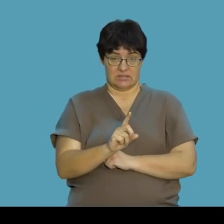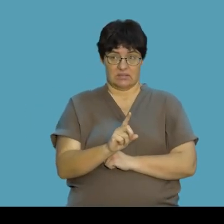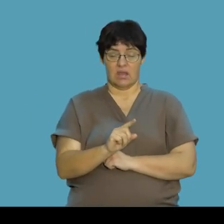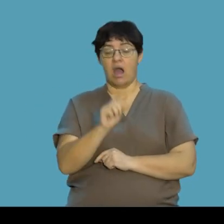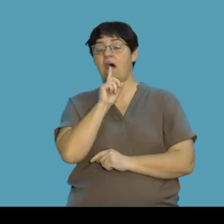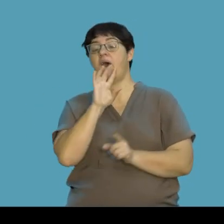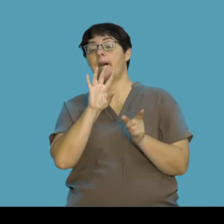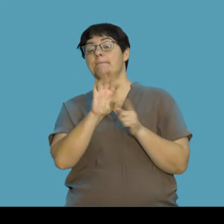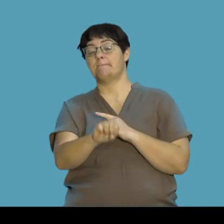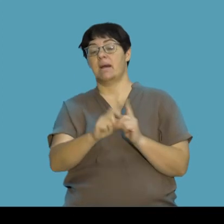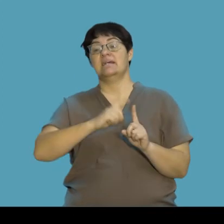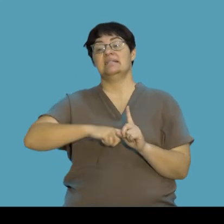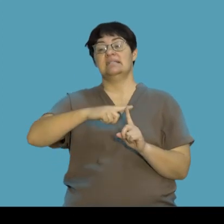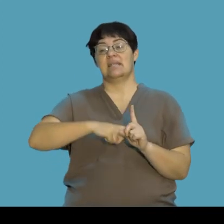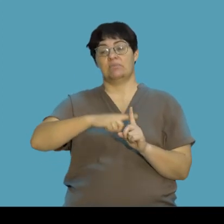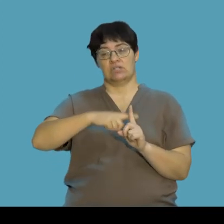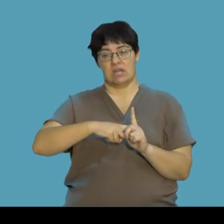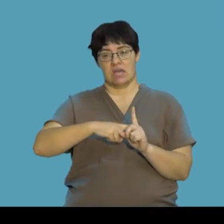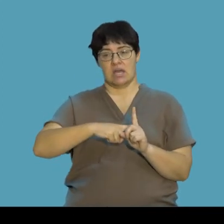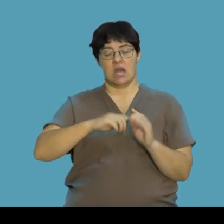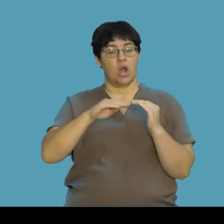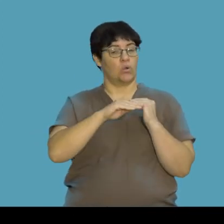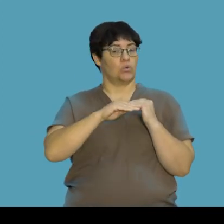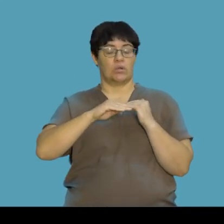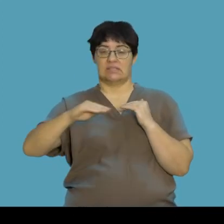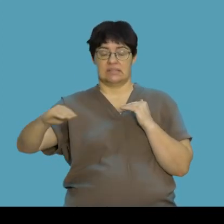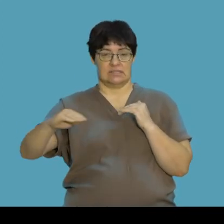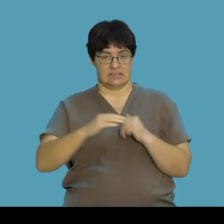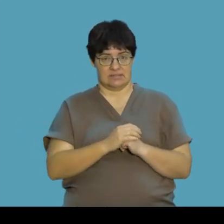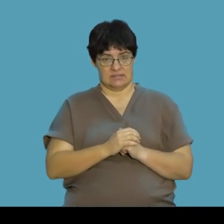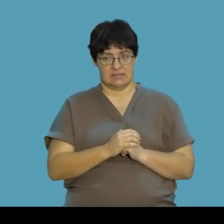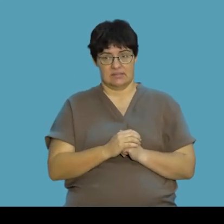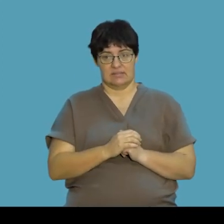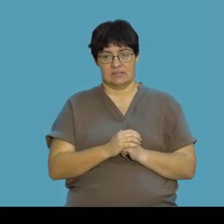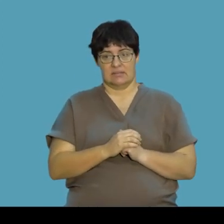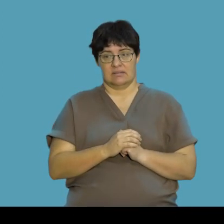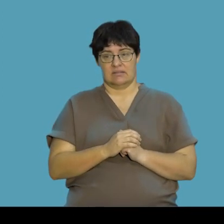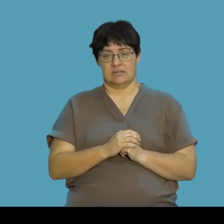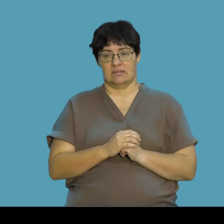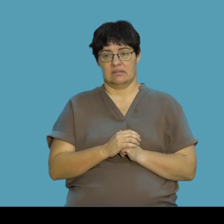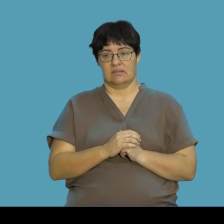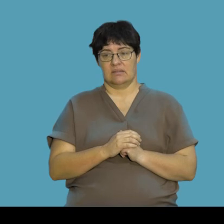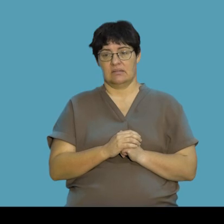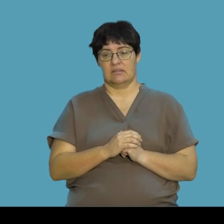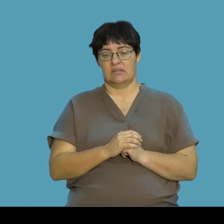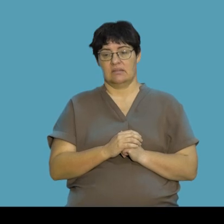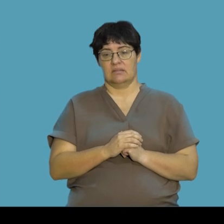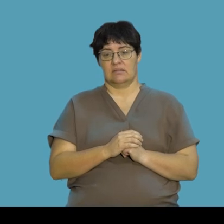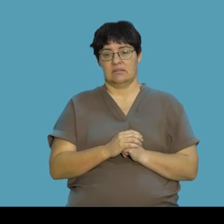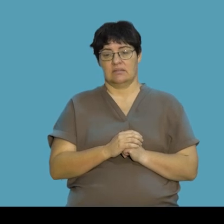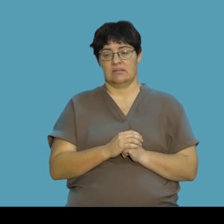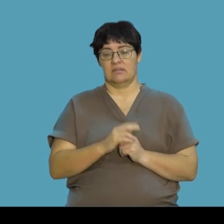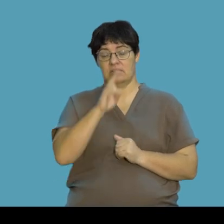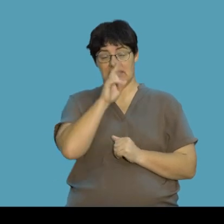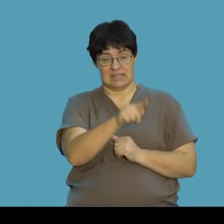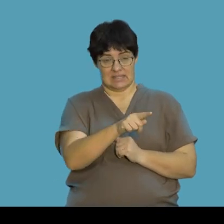the temperature remained constant. So if I can quickly go back to the table of results, actually the graph, you see